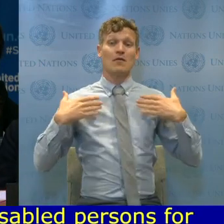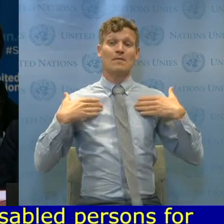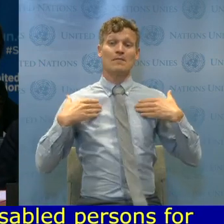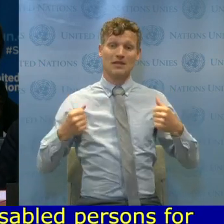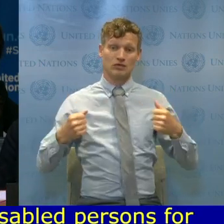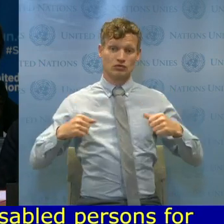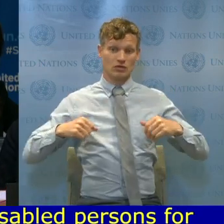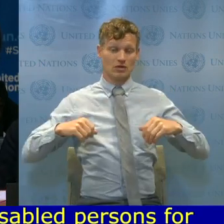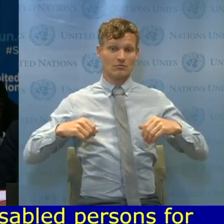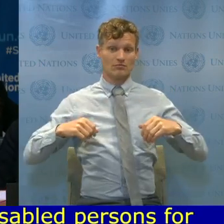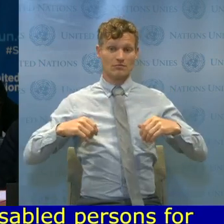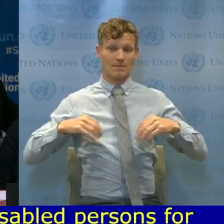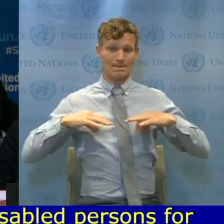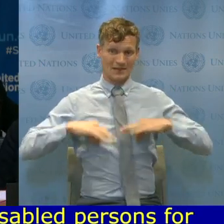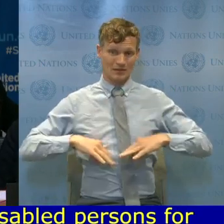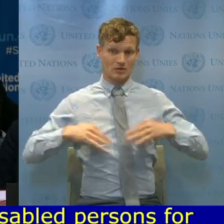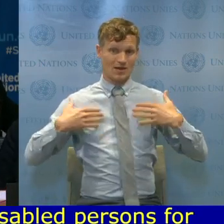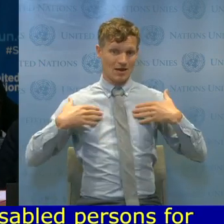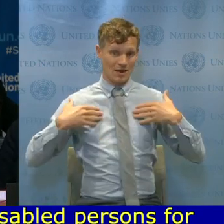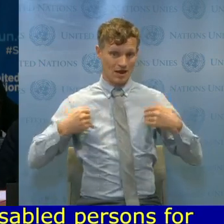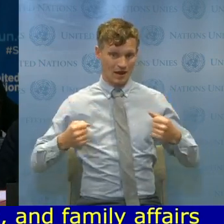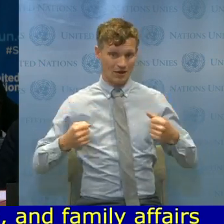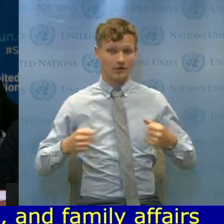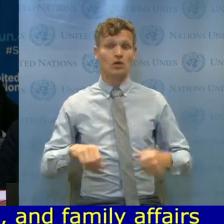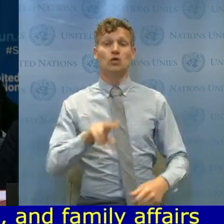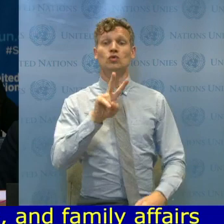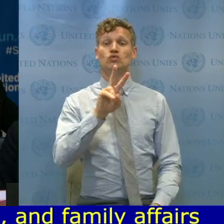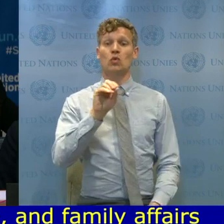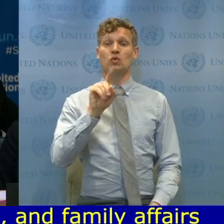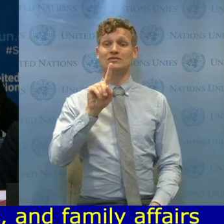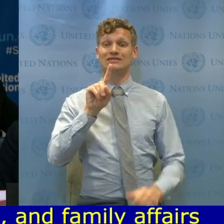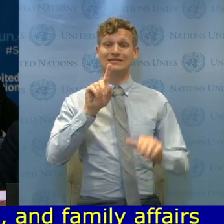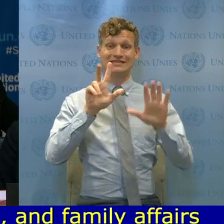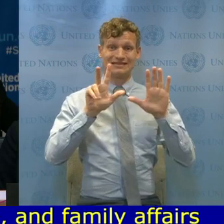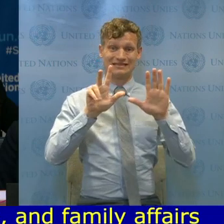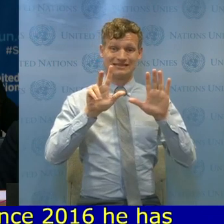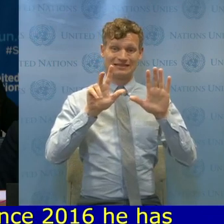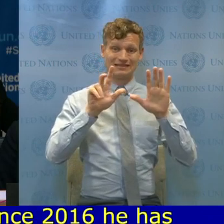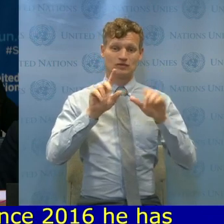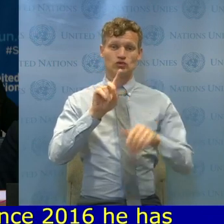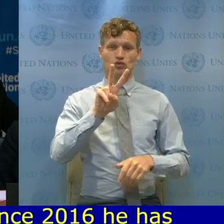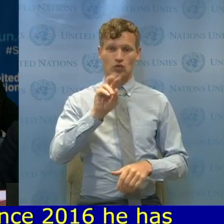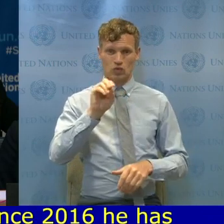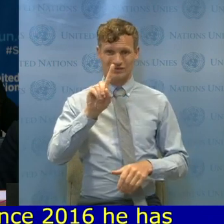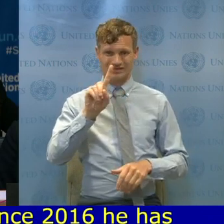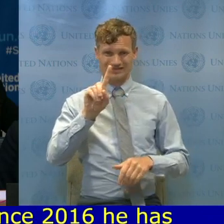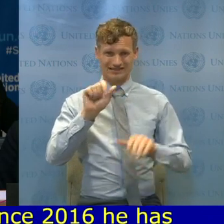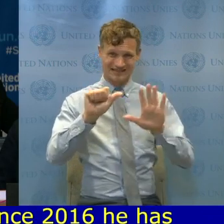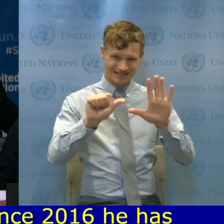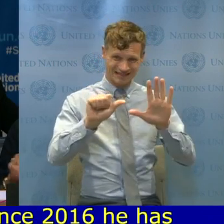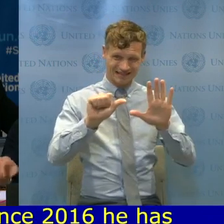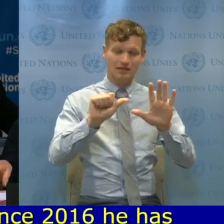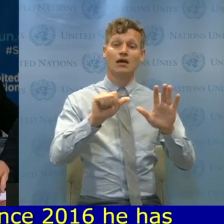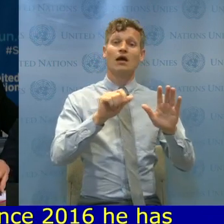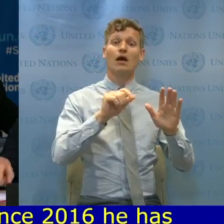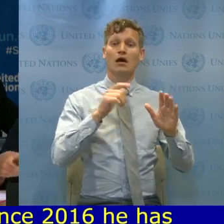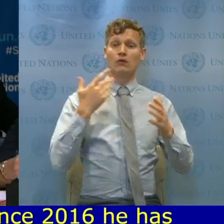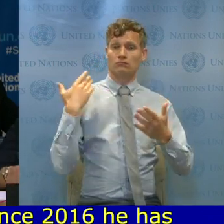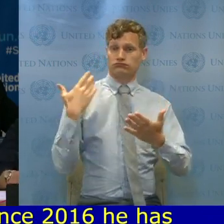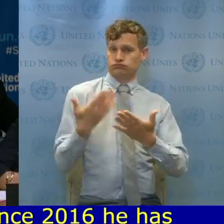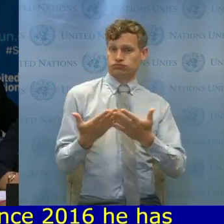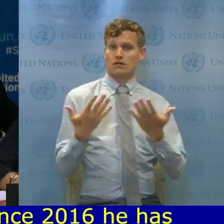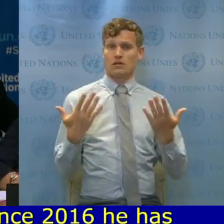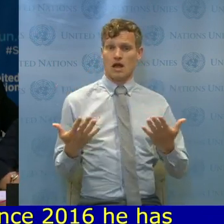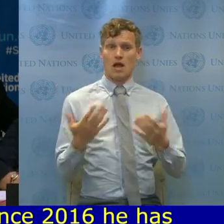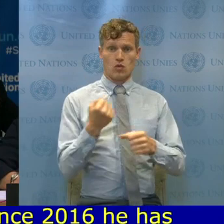director of the Korean Association Against Drug Abuse at Daegu University. Professor Jo holds degrees